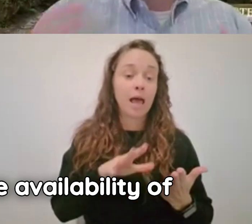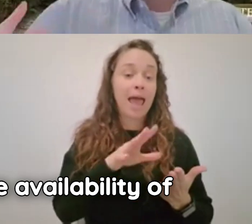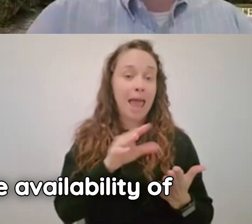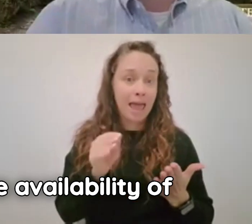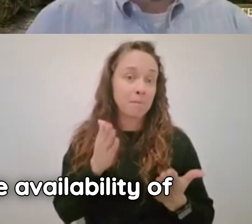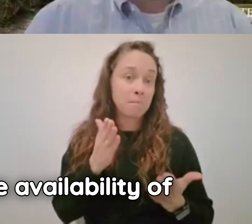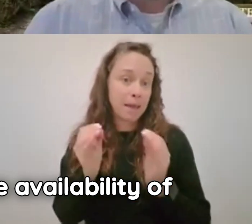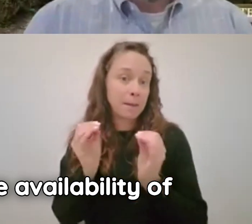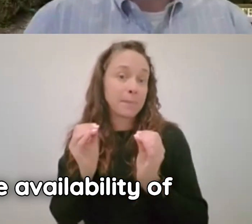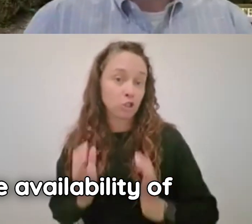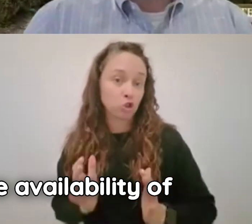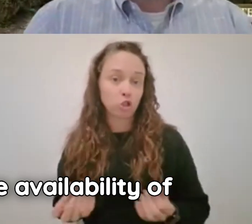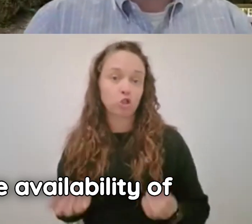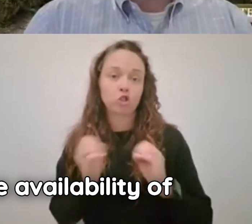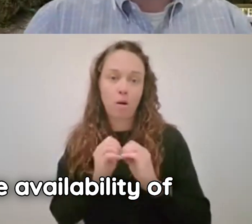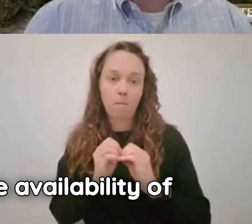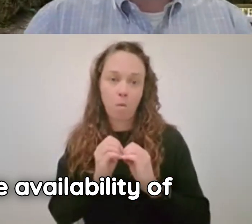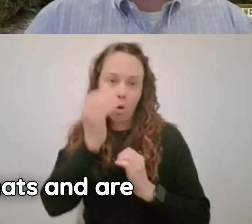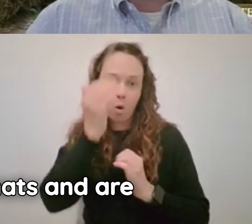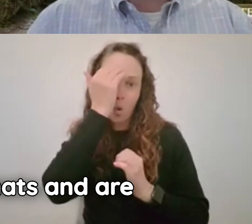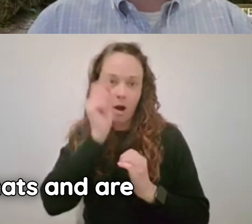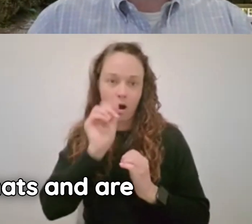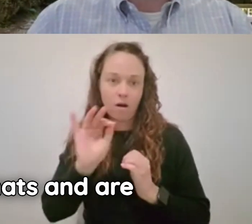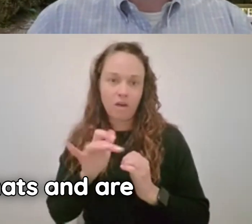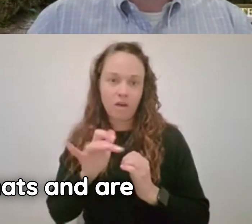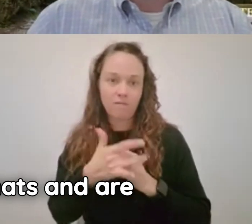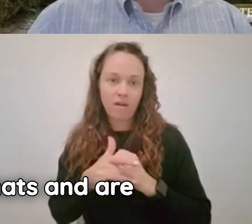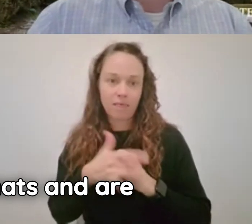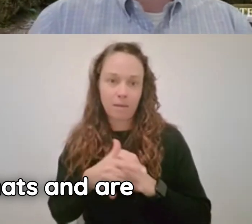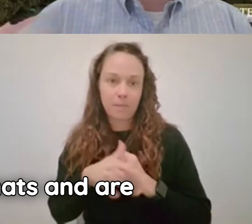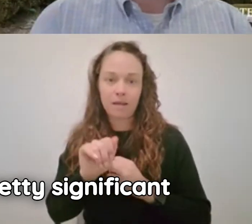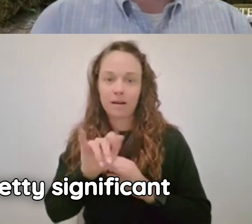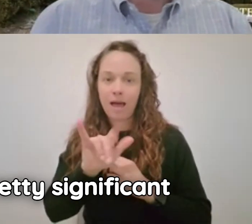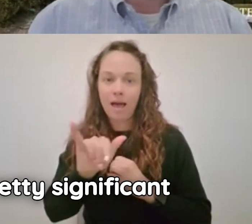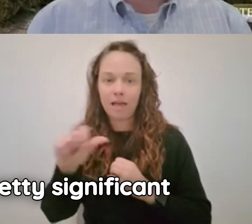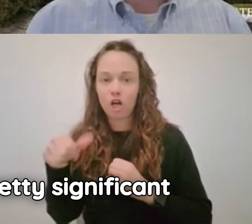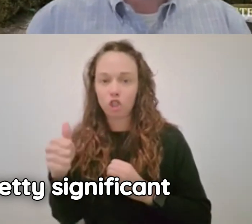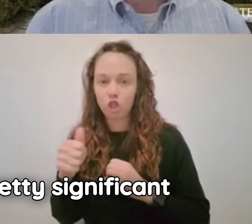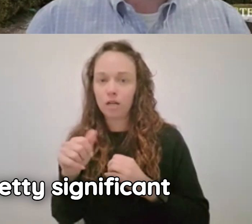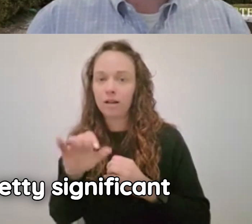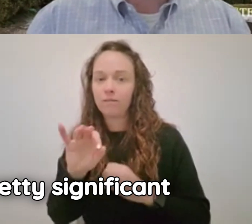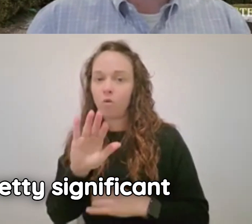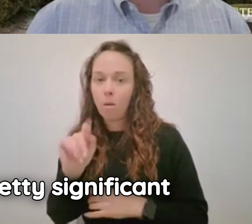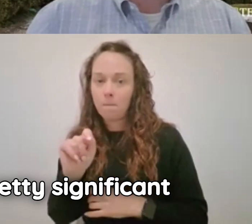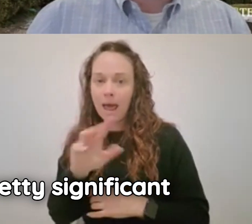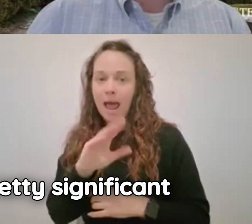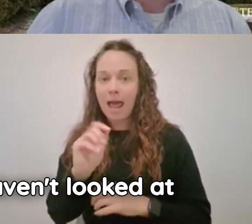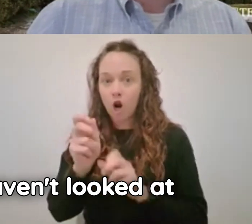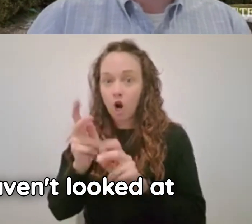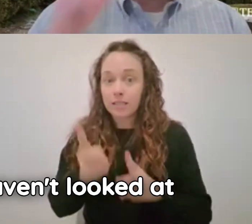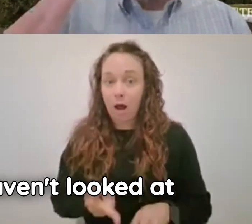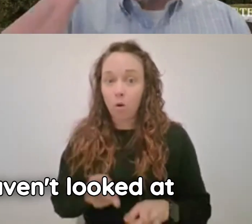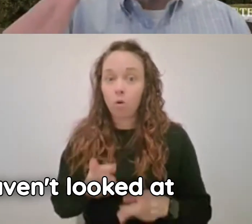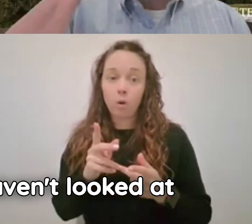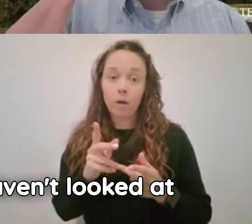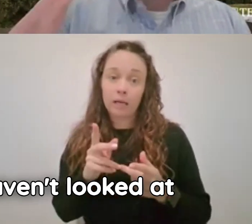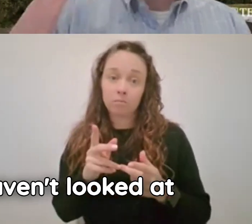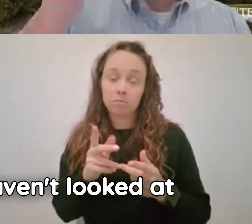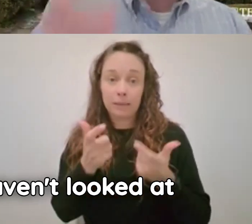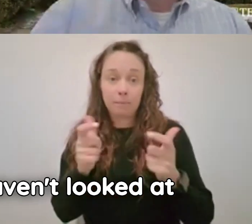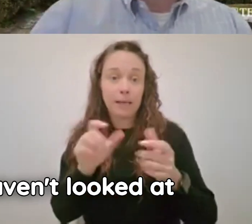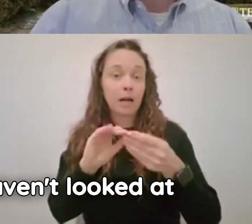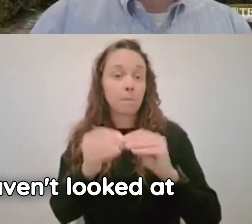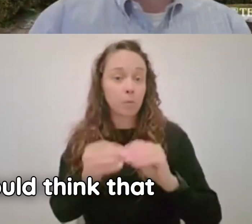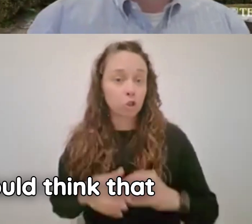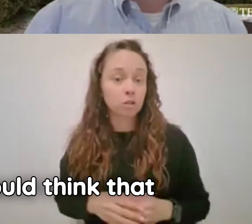are much more aware of the availability of Ally alternative formats and are downloading them in pretty significant numbers. Like I